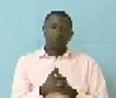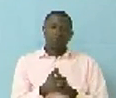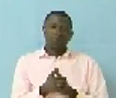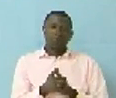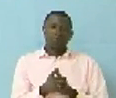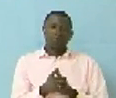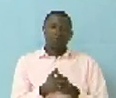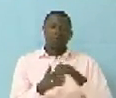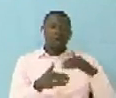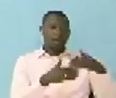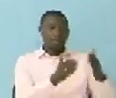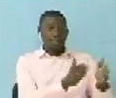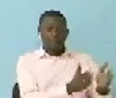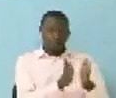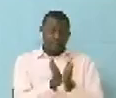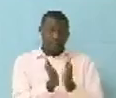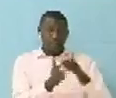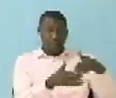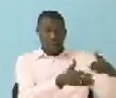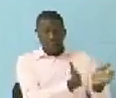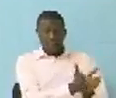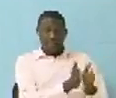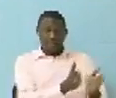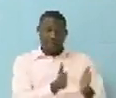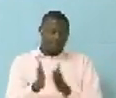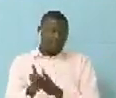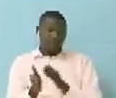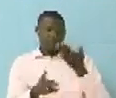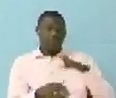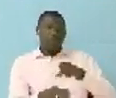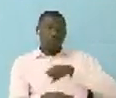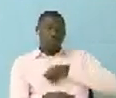Apart from your personal individual responsibility.